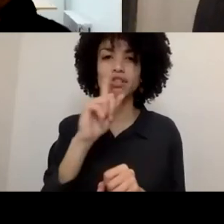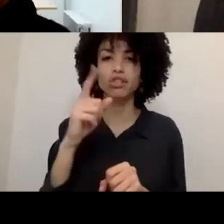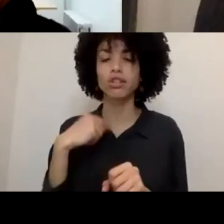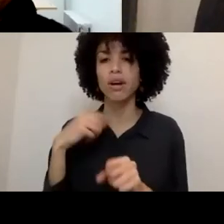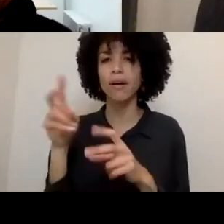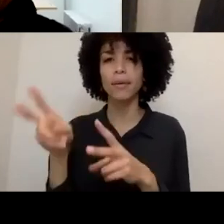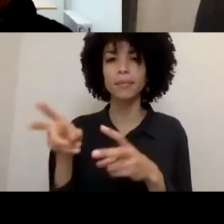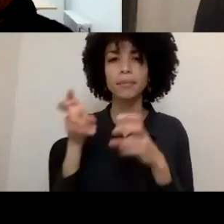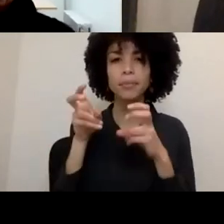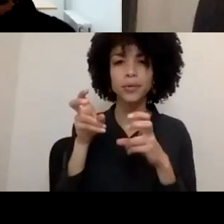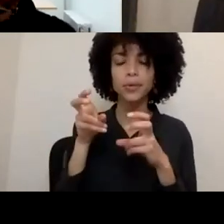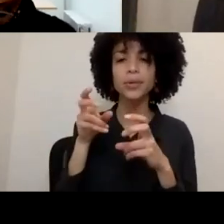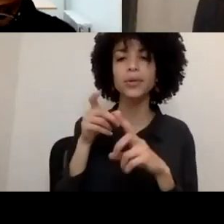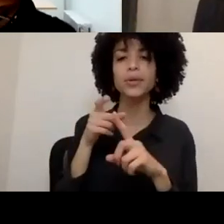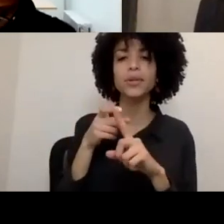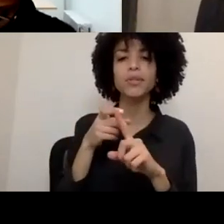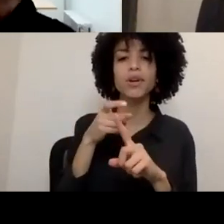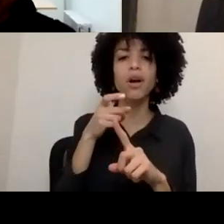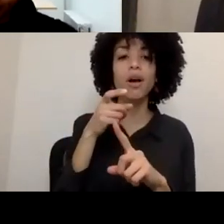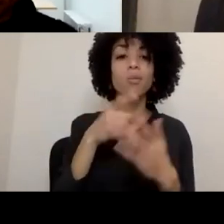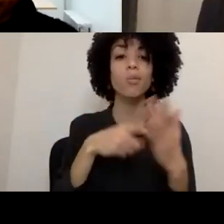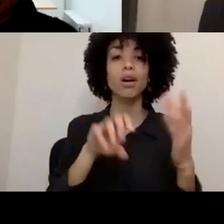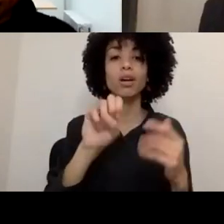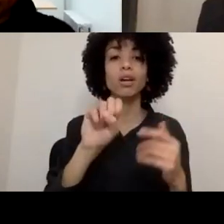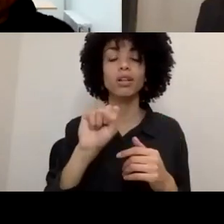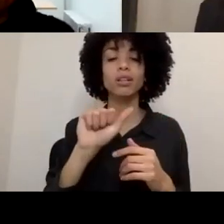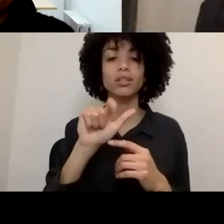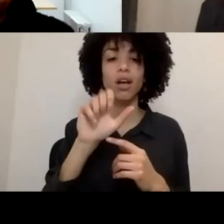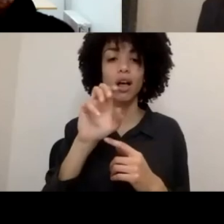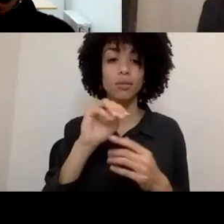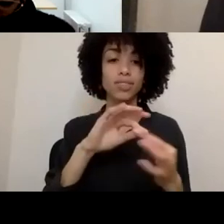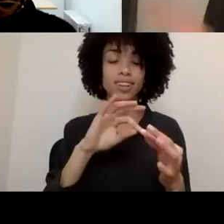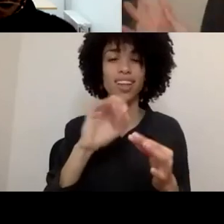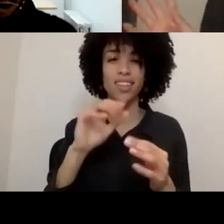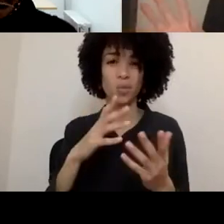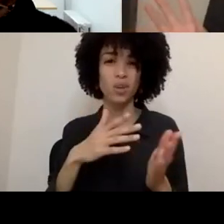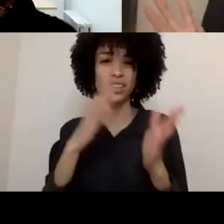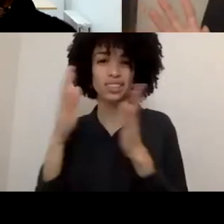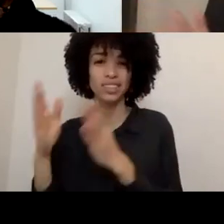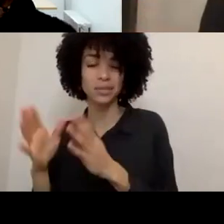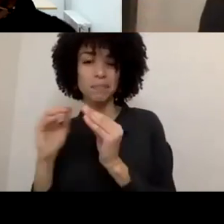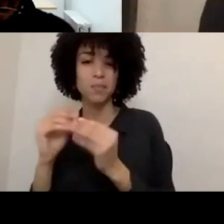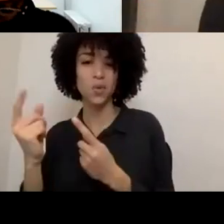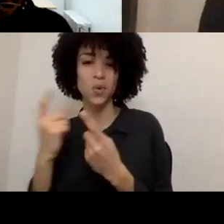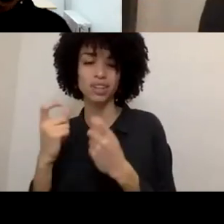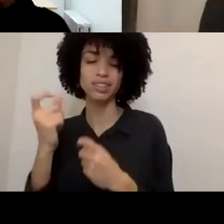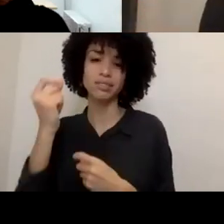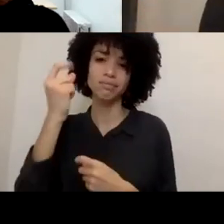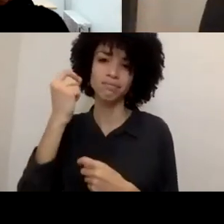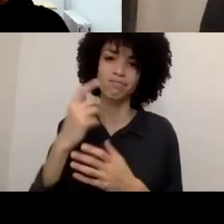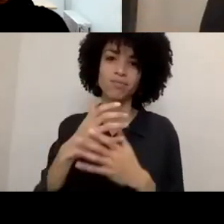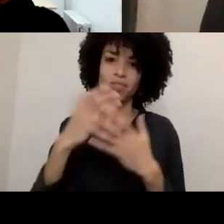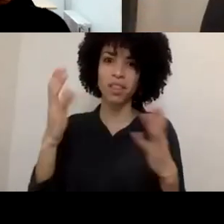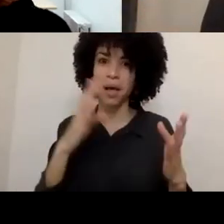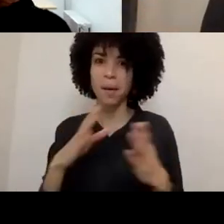things from what Salim said, and then I'd love for us to actually get to the next set of questions. We have a lot planned. We won't get to it all.